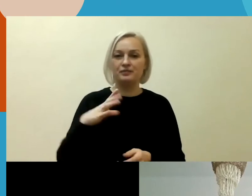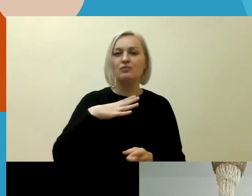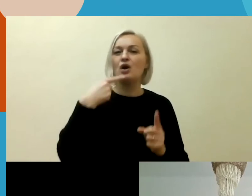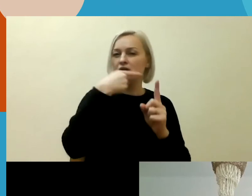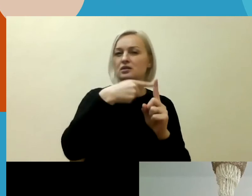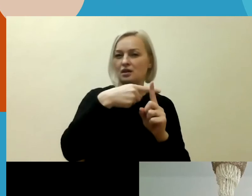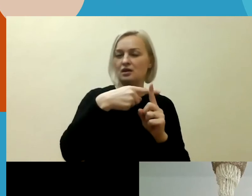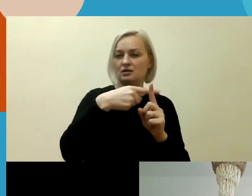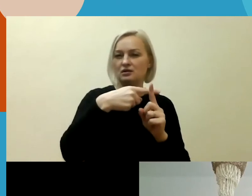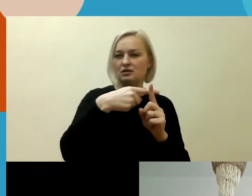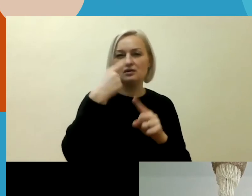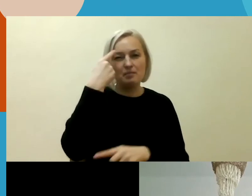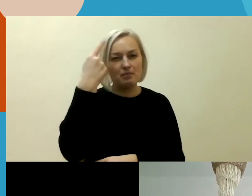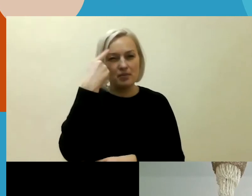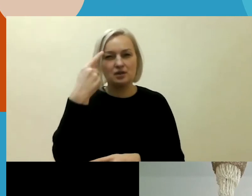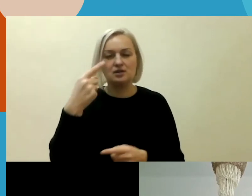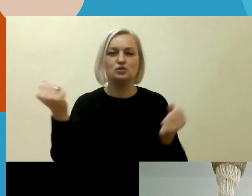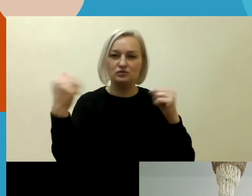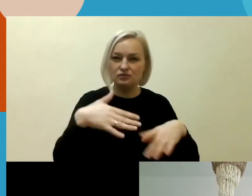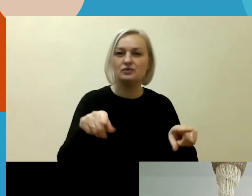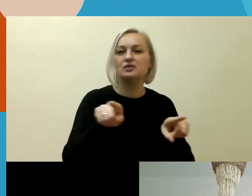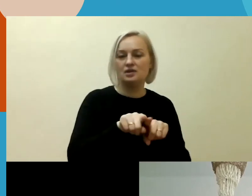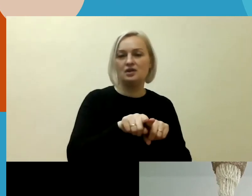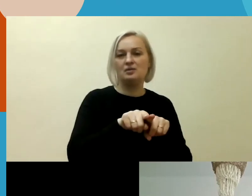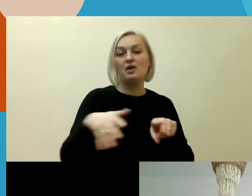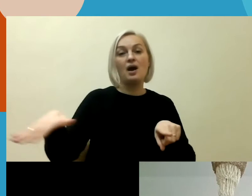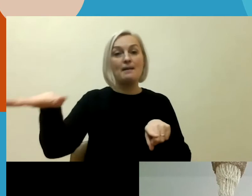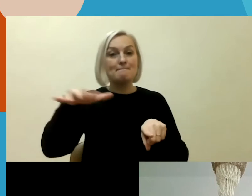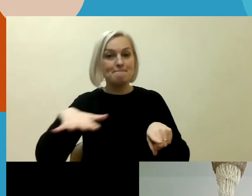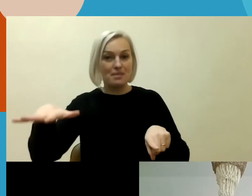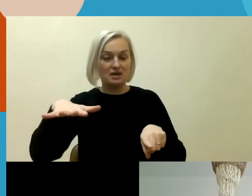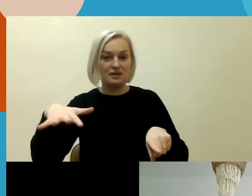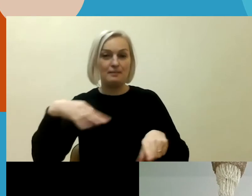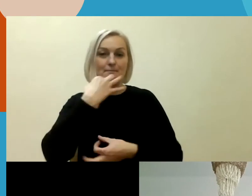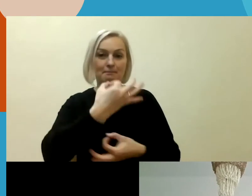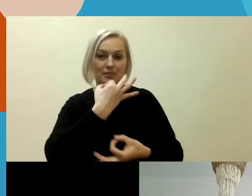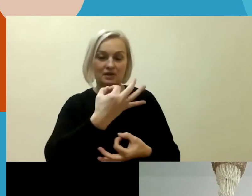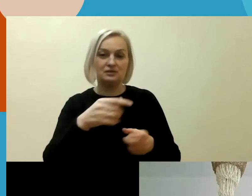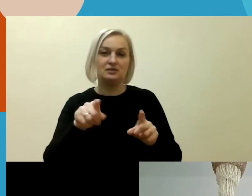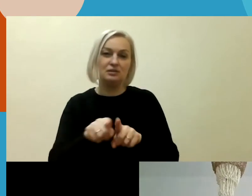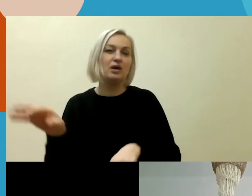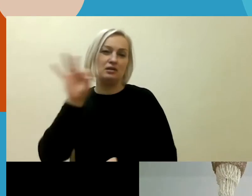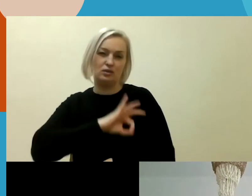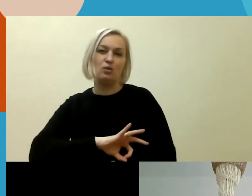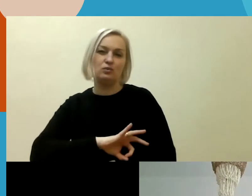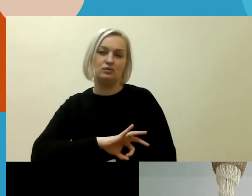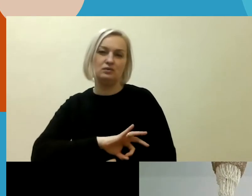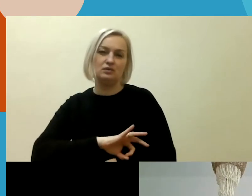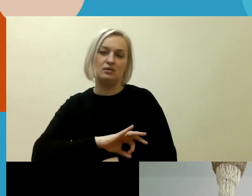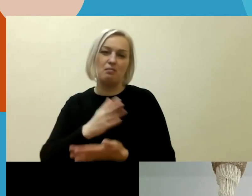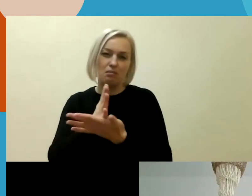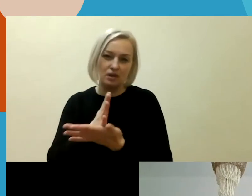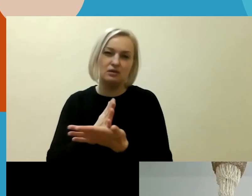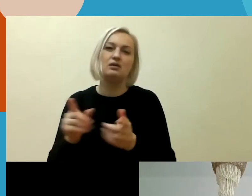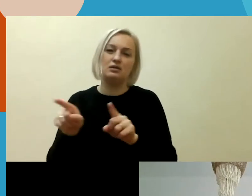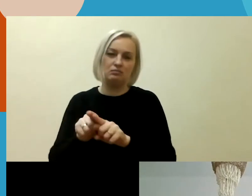is needed for being able to prove this. This initiative was very positive